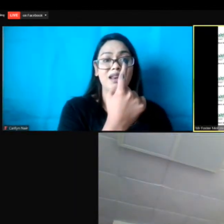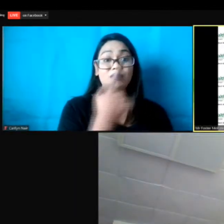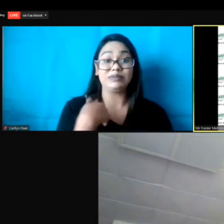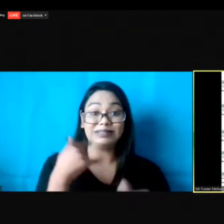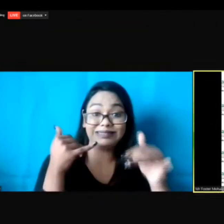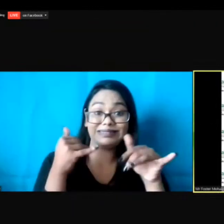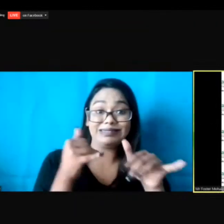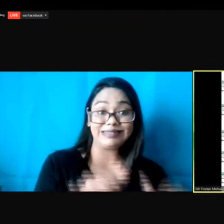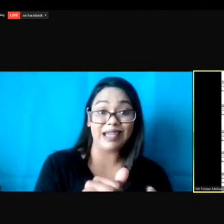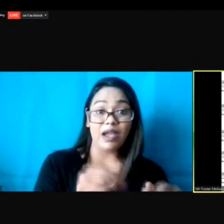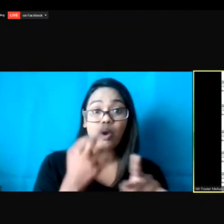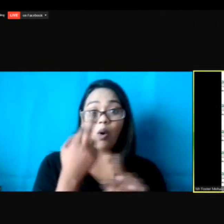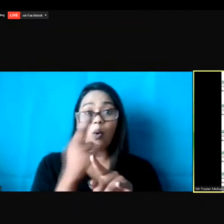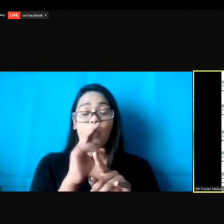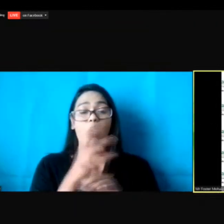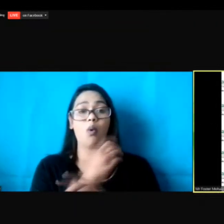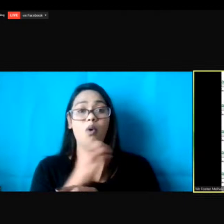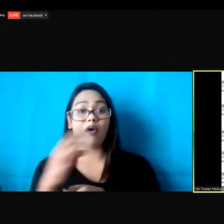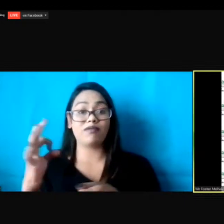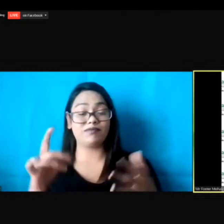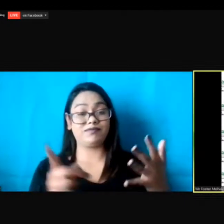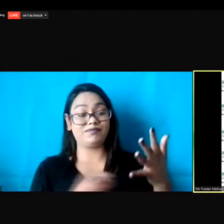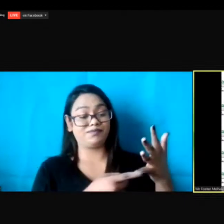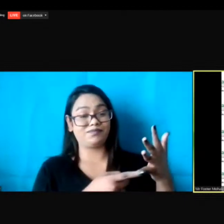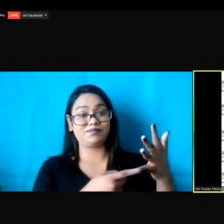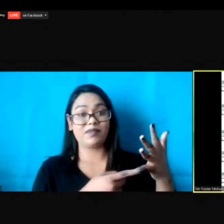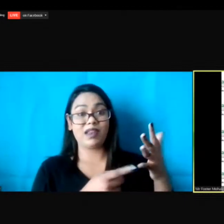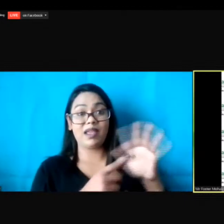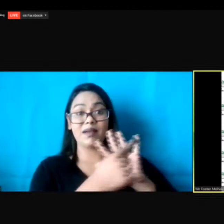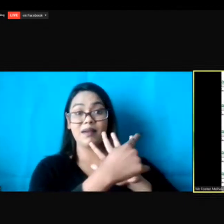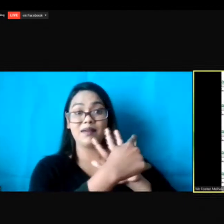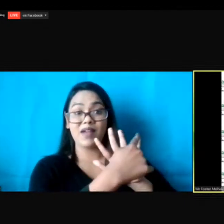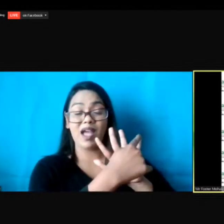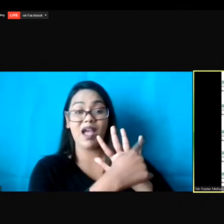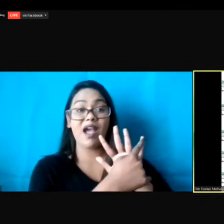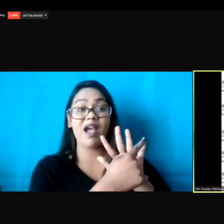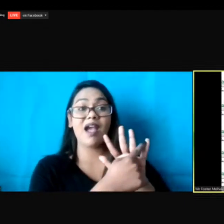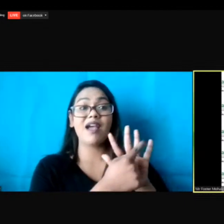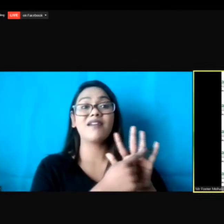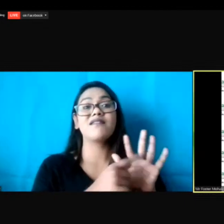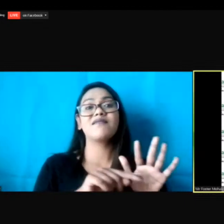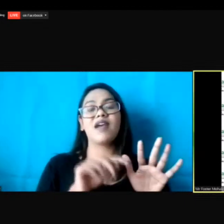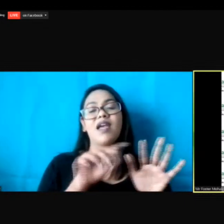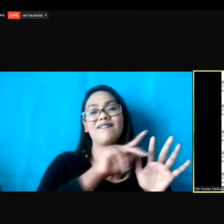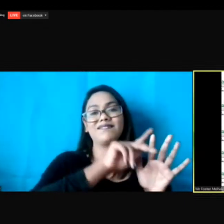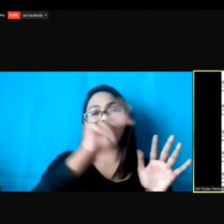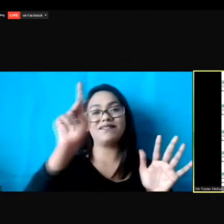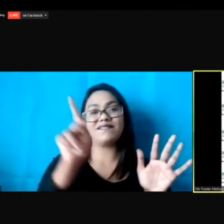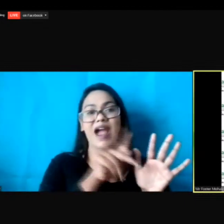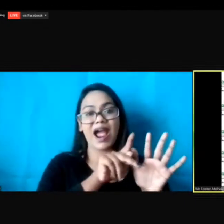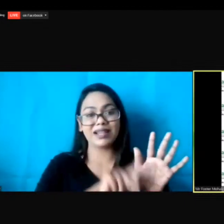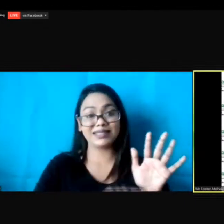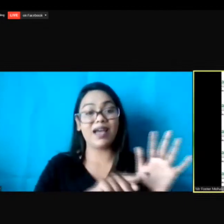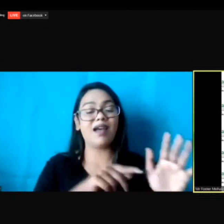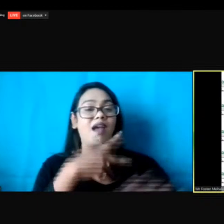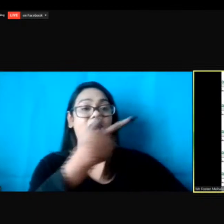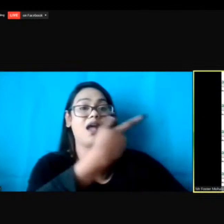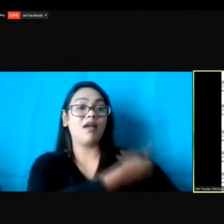Question number 5, is the Pfizer booster going to be rolled out only to those who are 18 years and older, or